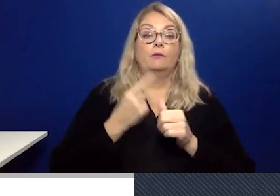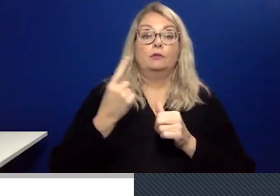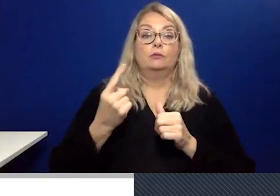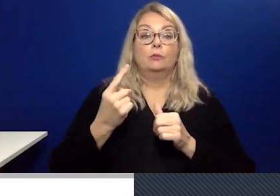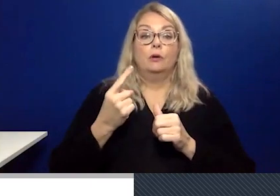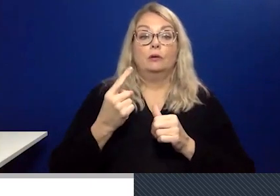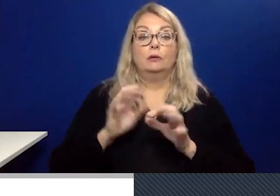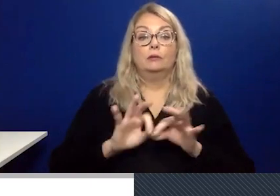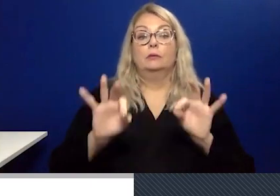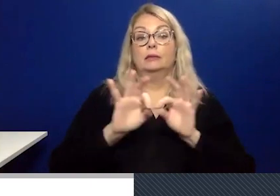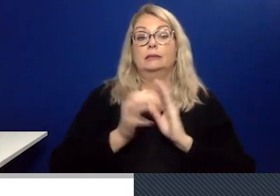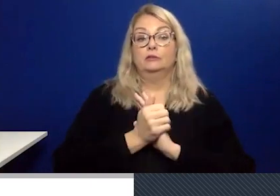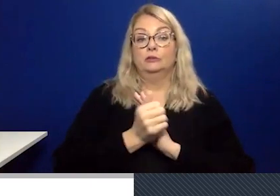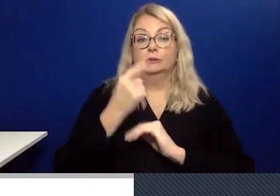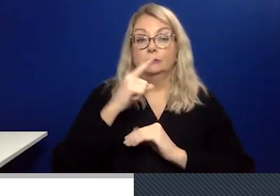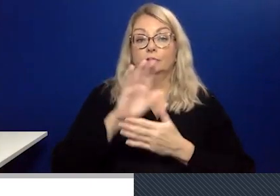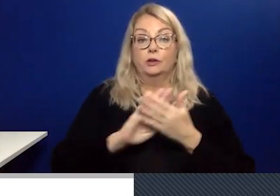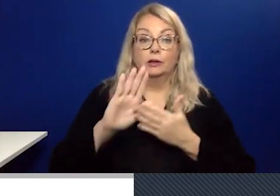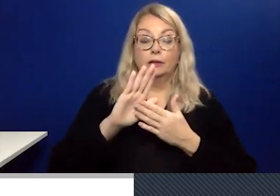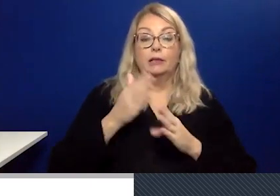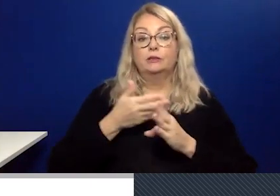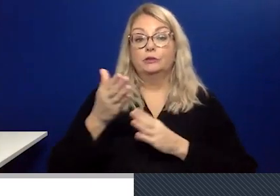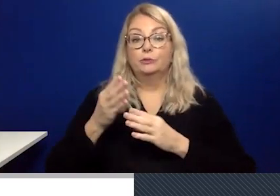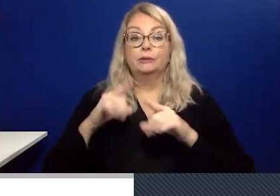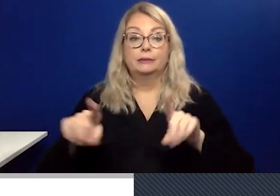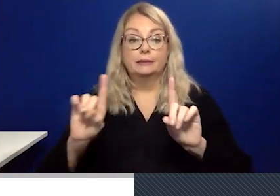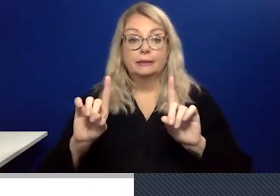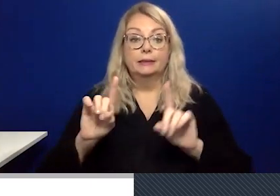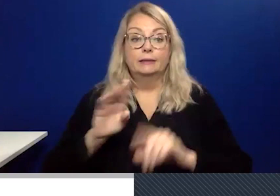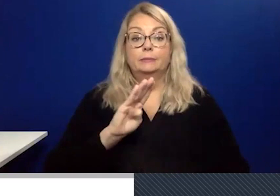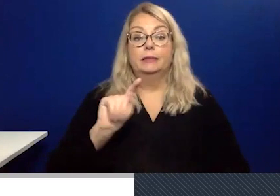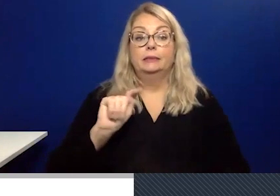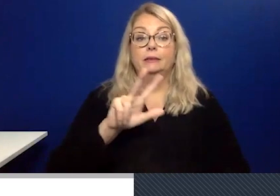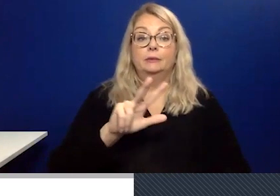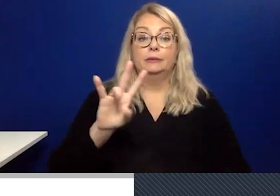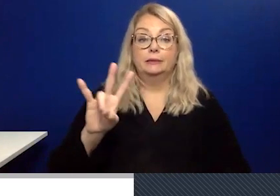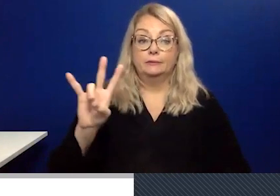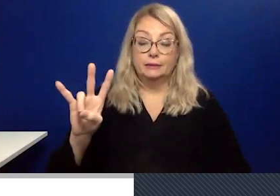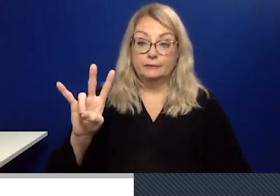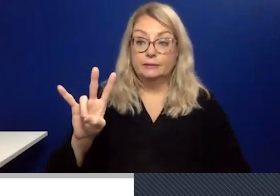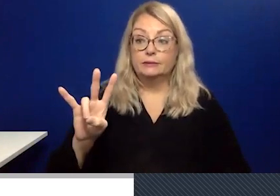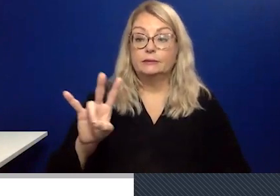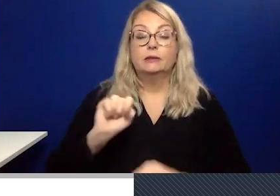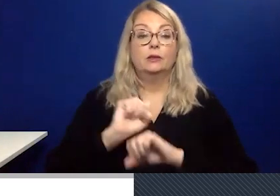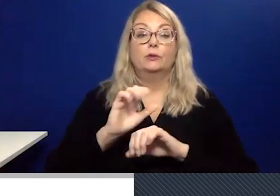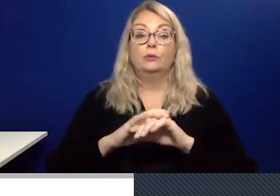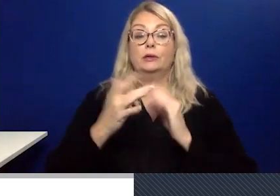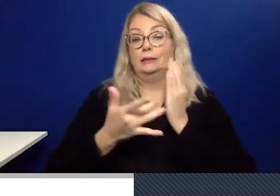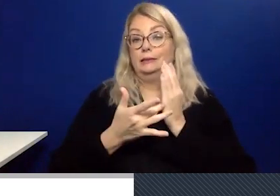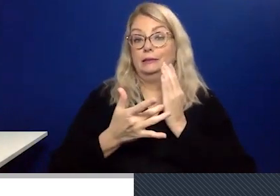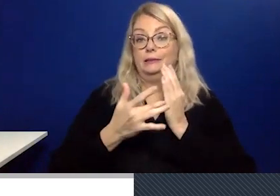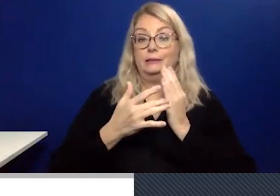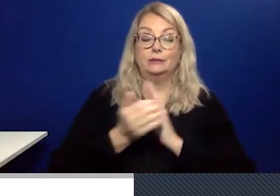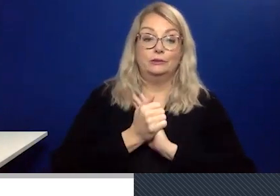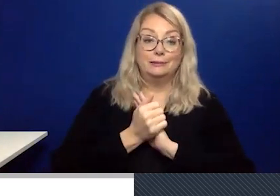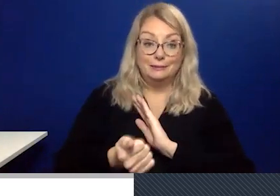and Career Success. That first class, BT 377, is the workplace technology class. So they're building on those technology skills